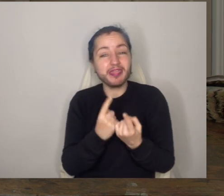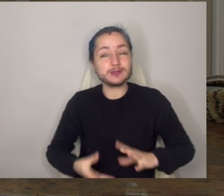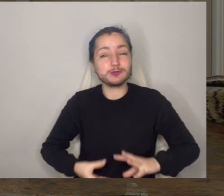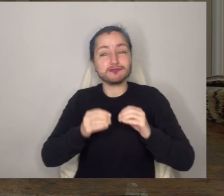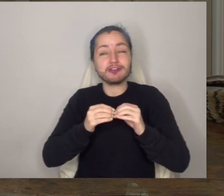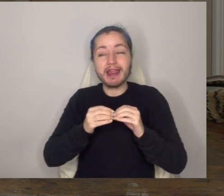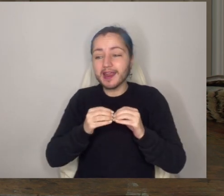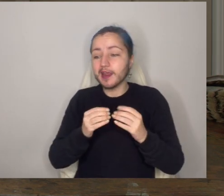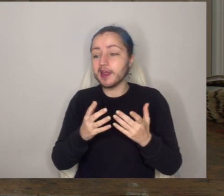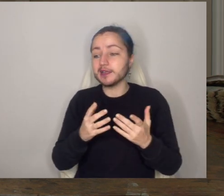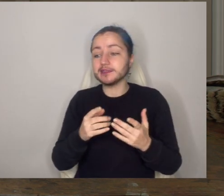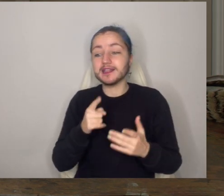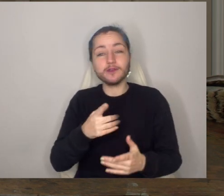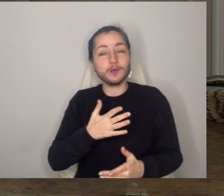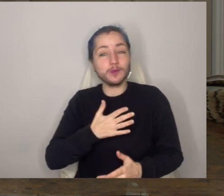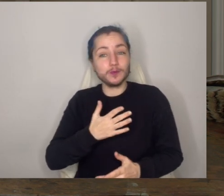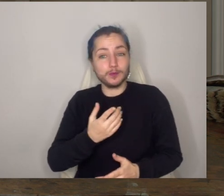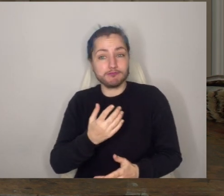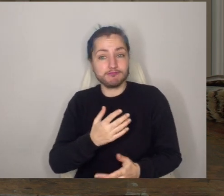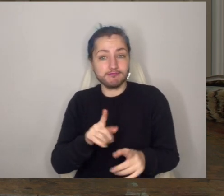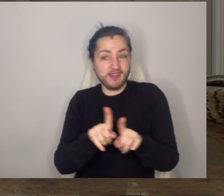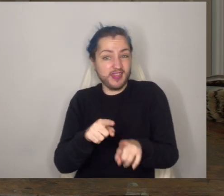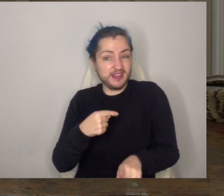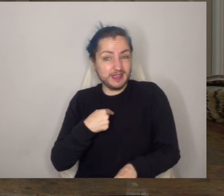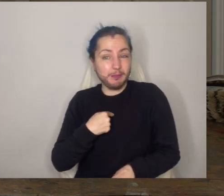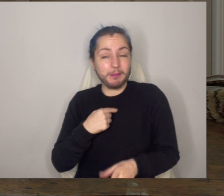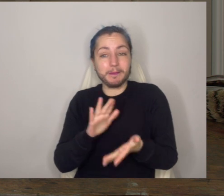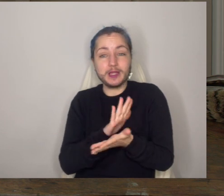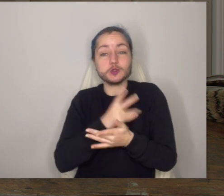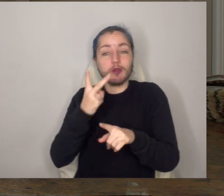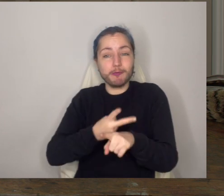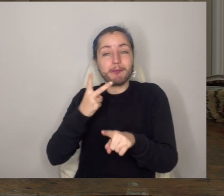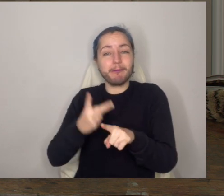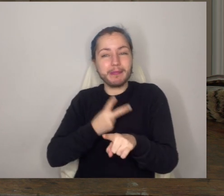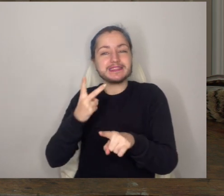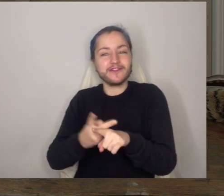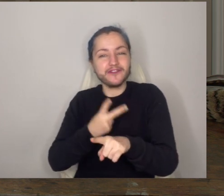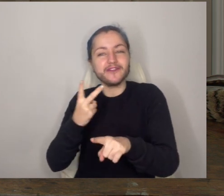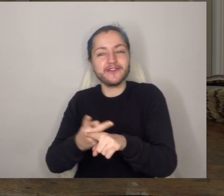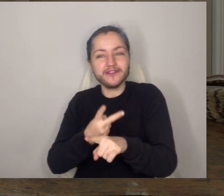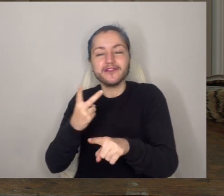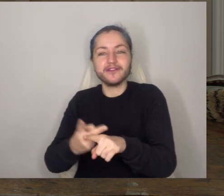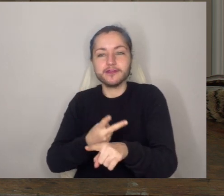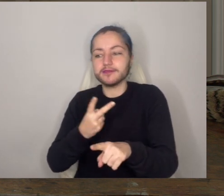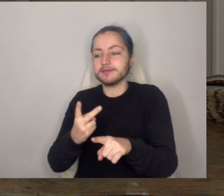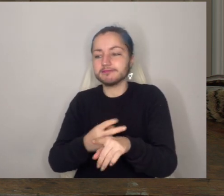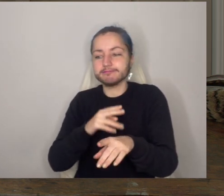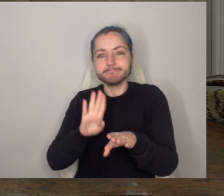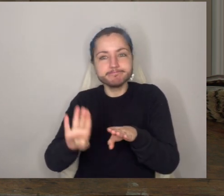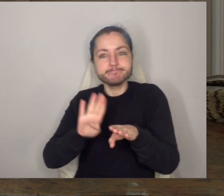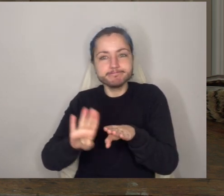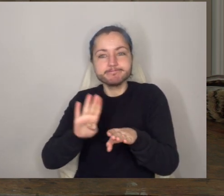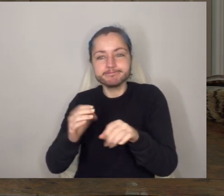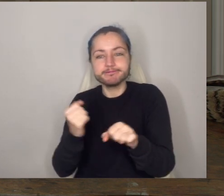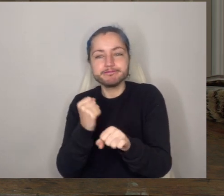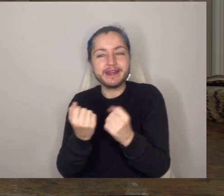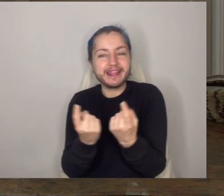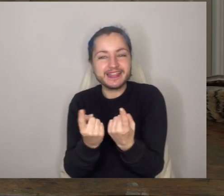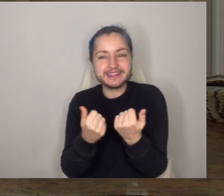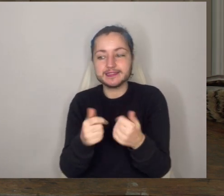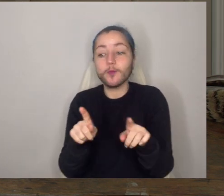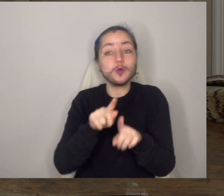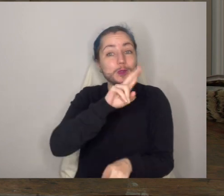this, which is a bit longer. And you can just keep adding to them and make them as long as possible. If you did them with a big group of friends, you could